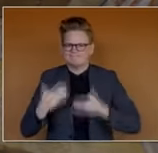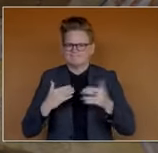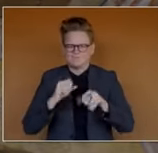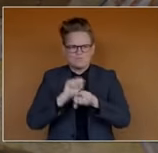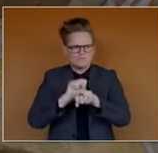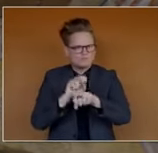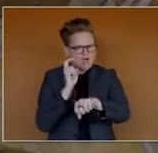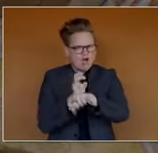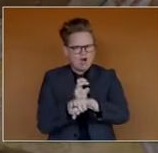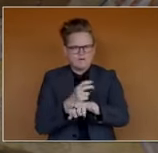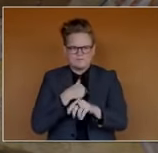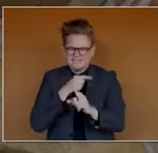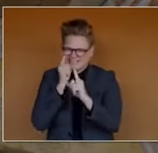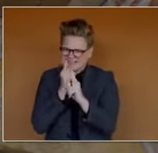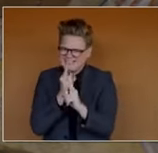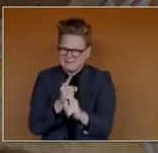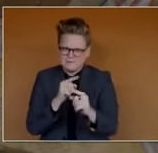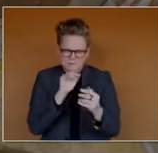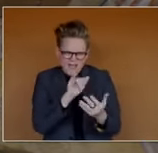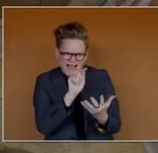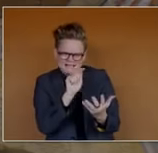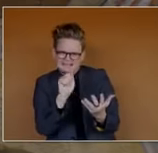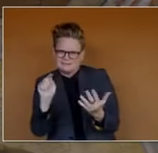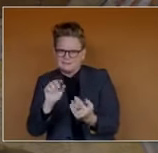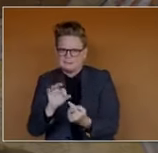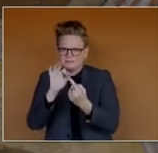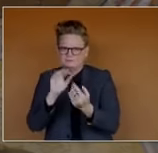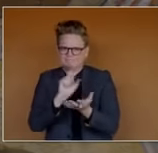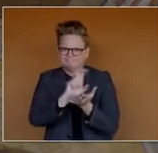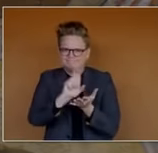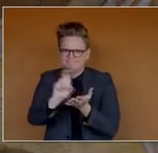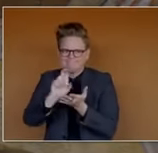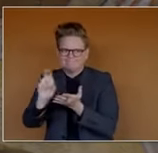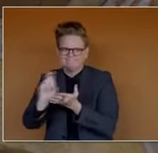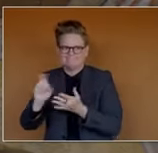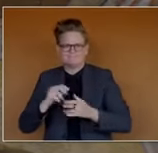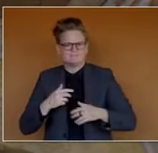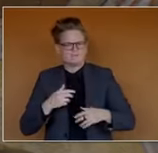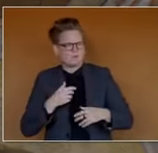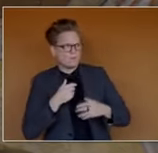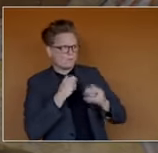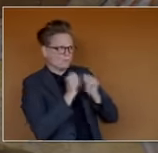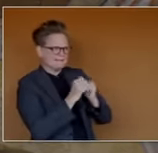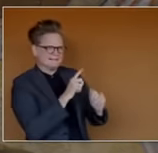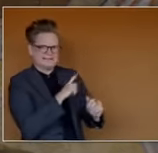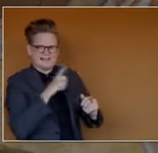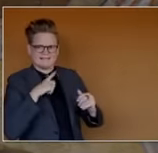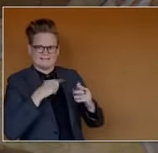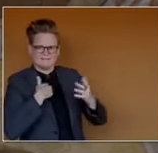and moreover, with the entire legislature over the next few weeks. But grateful opportunity to be